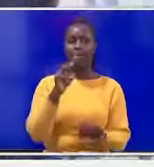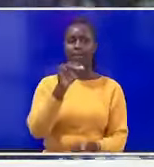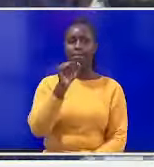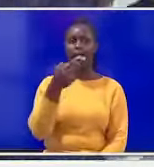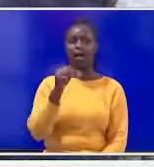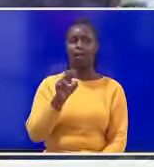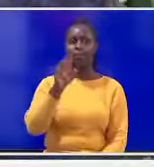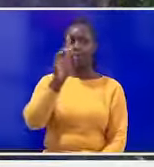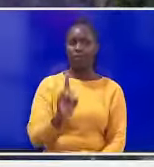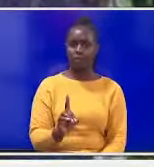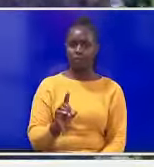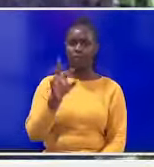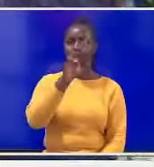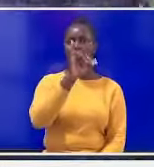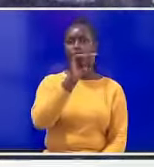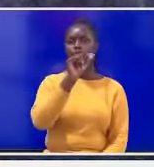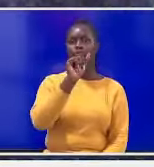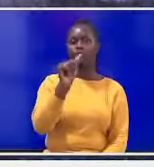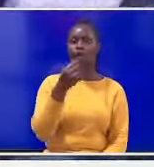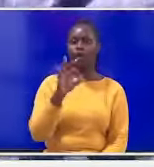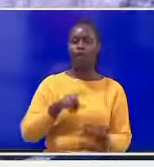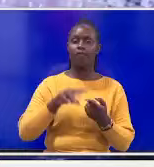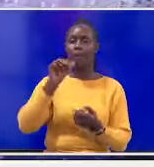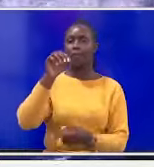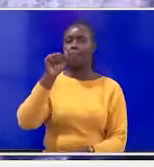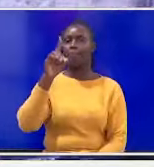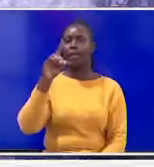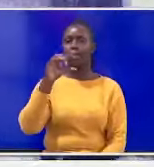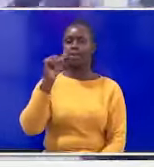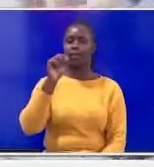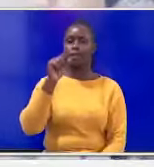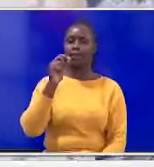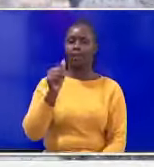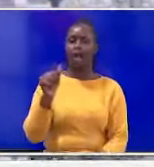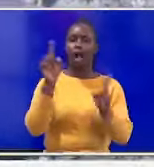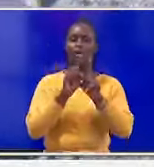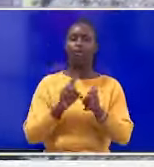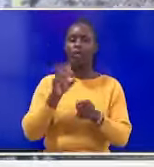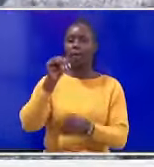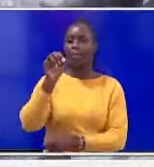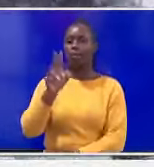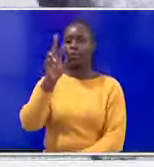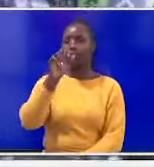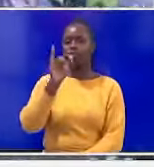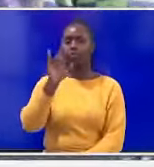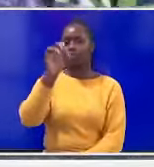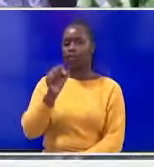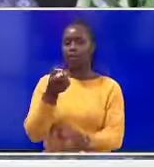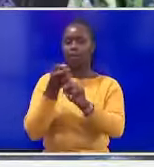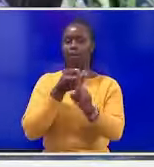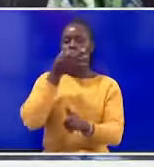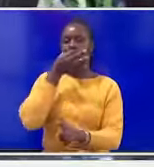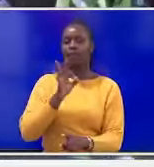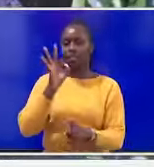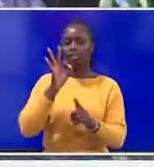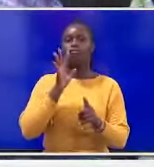Djibouti, Richard James of Madagascar, and Anil Gayan of Mauritius, come from French-speaking countries, which